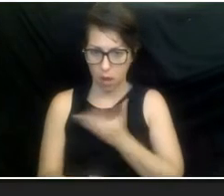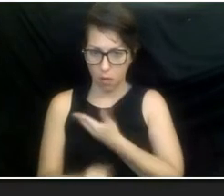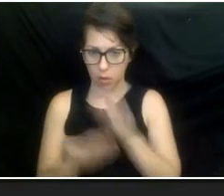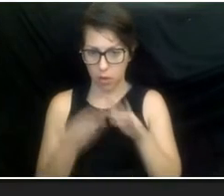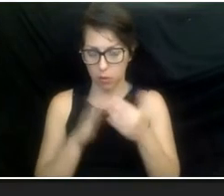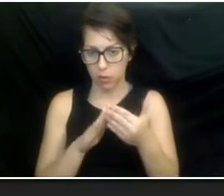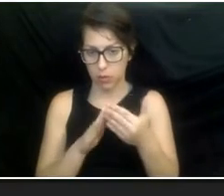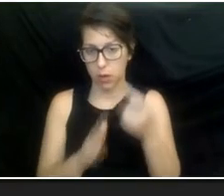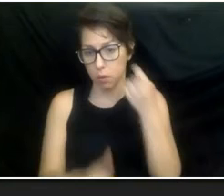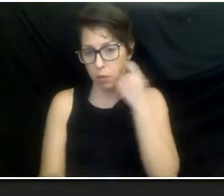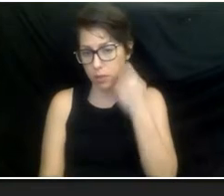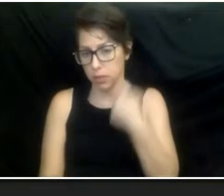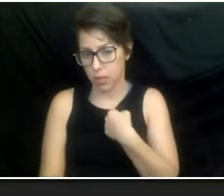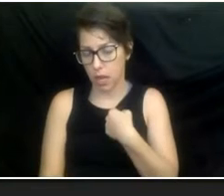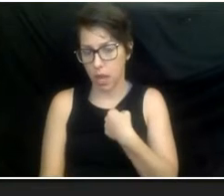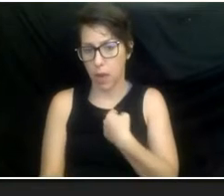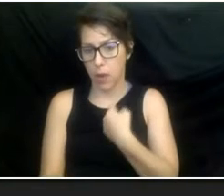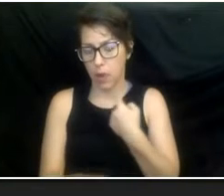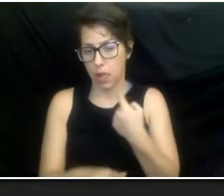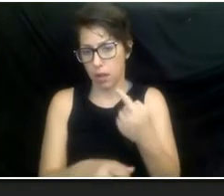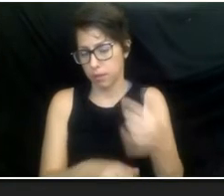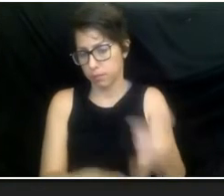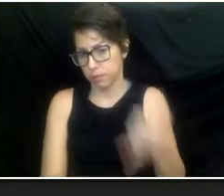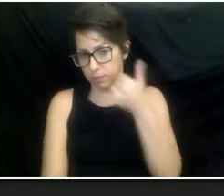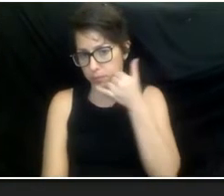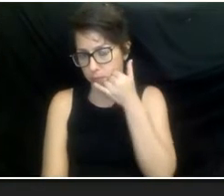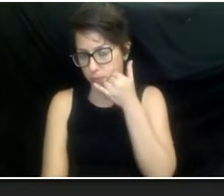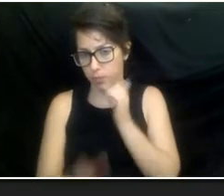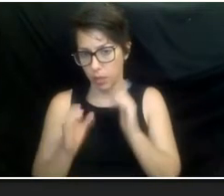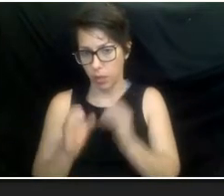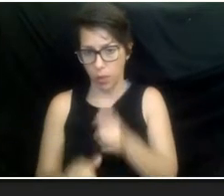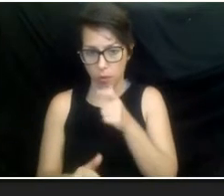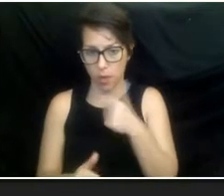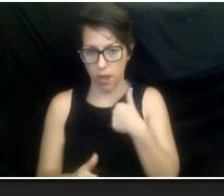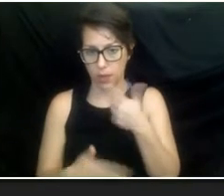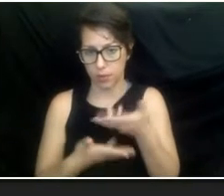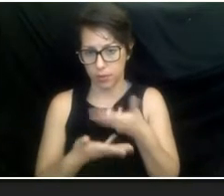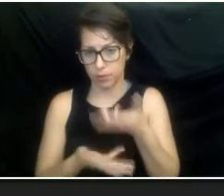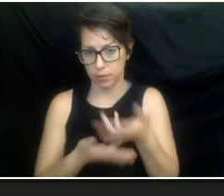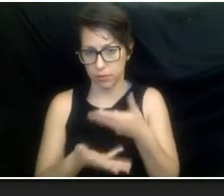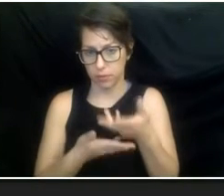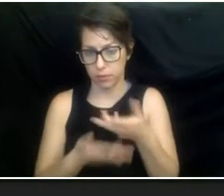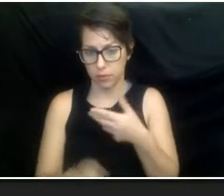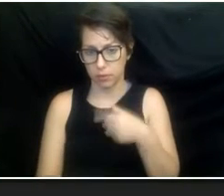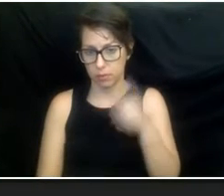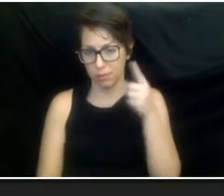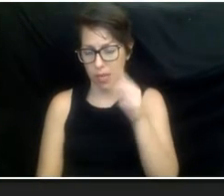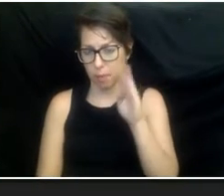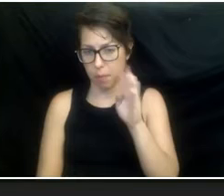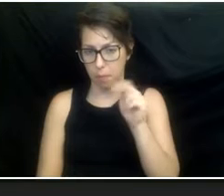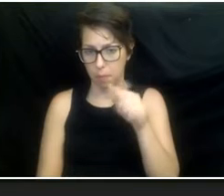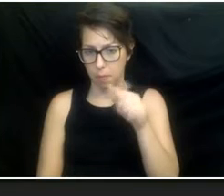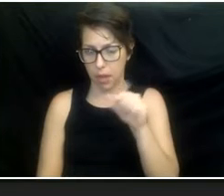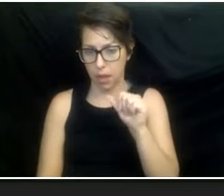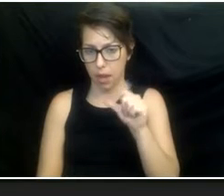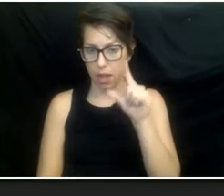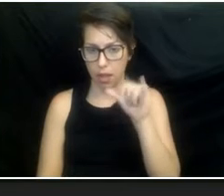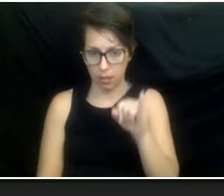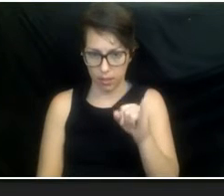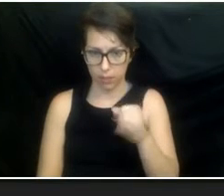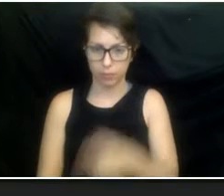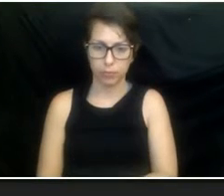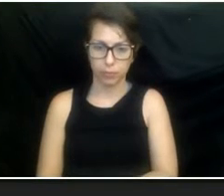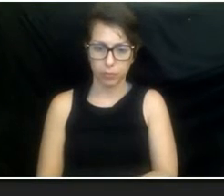home at the beginning of the call I was able to share our taxline number as well as information regarding our chat